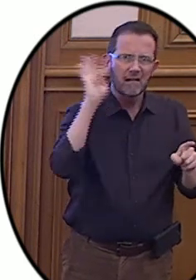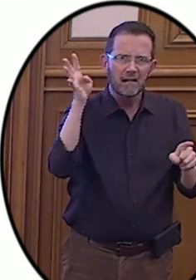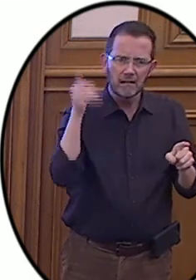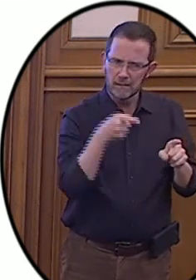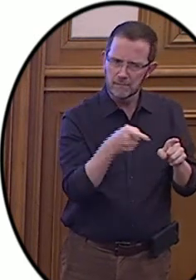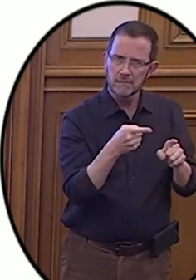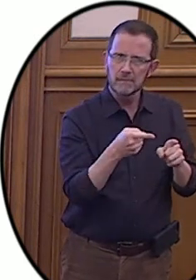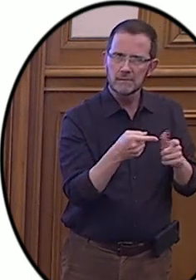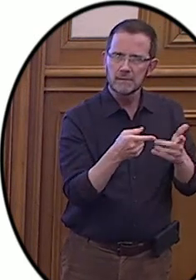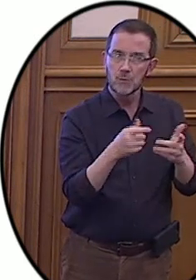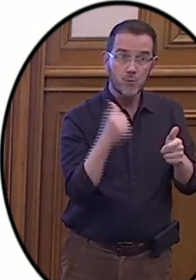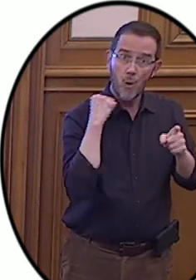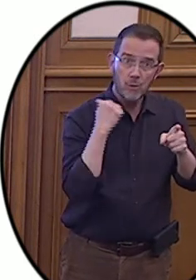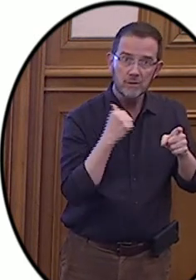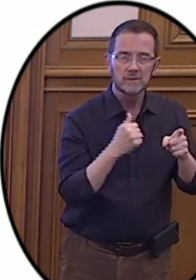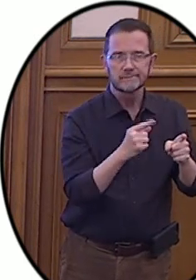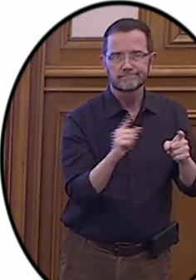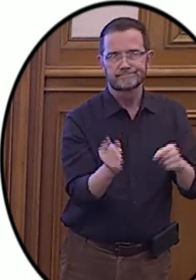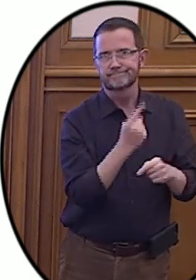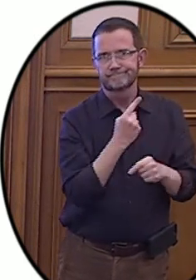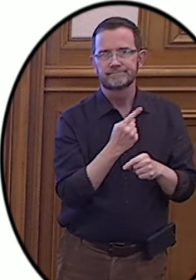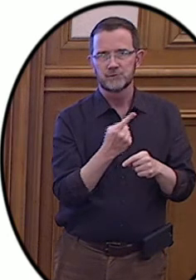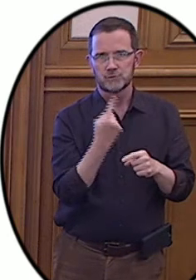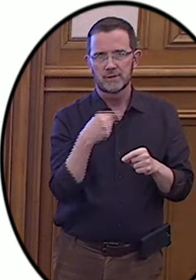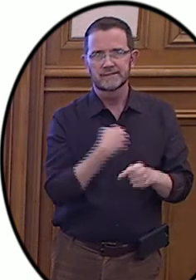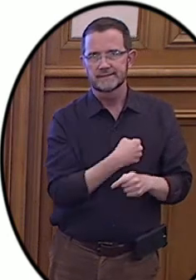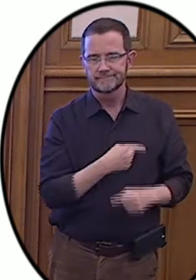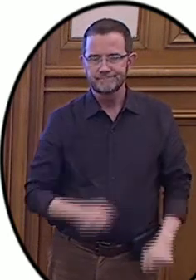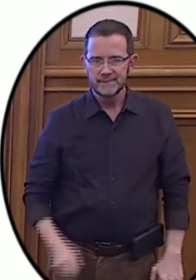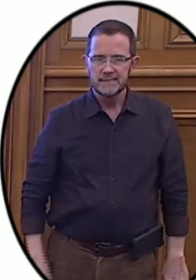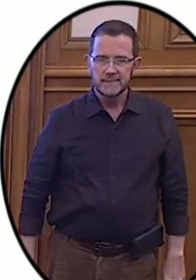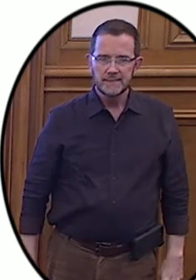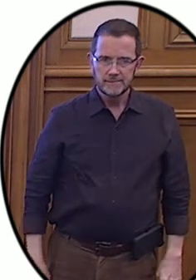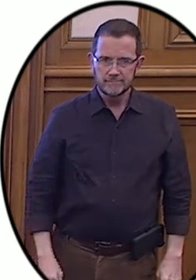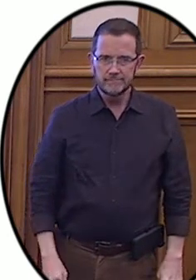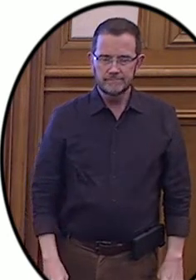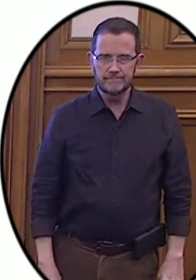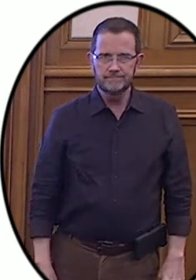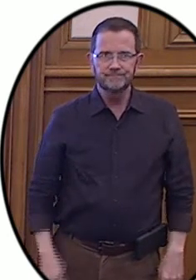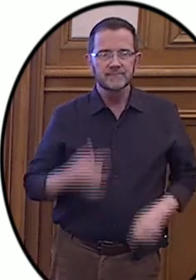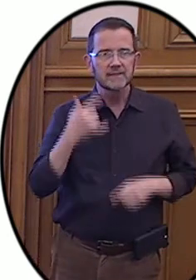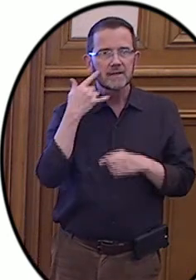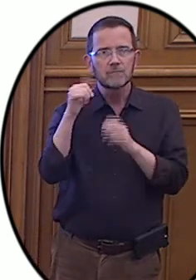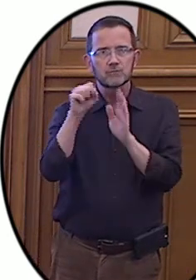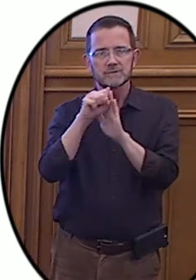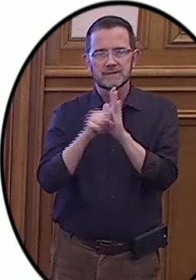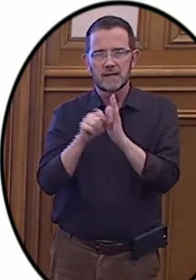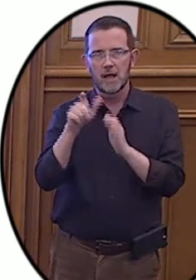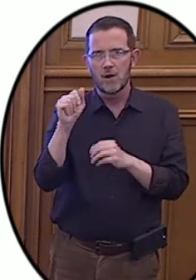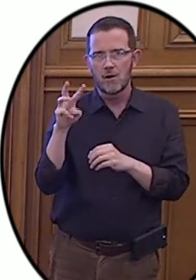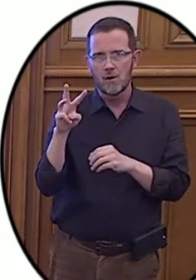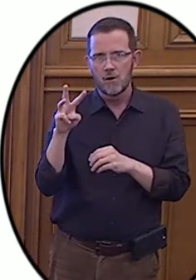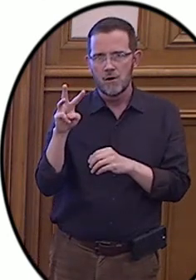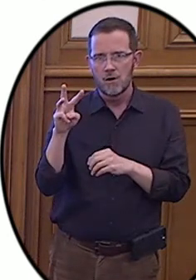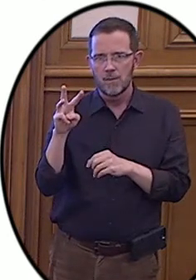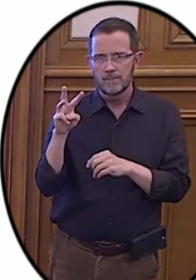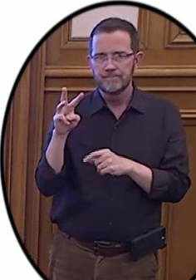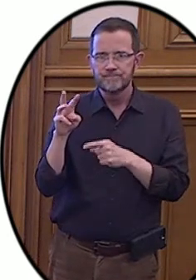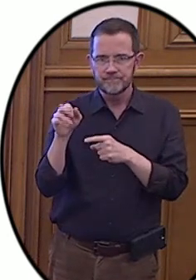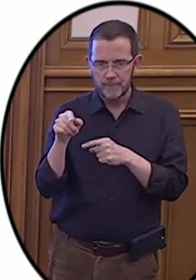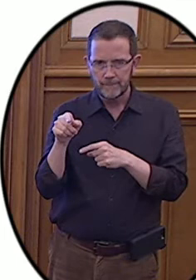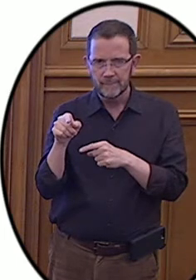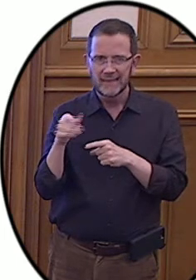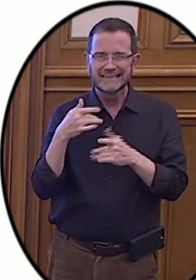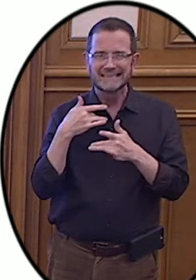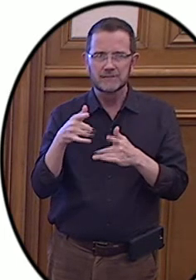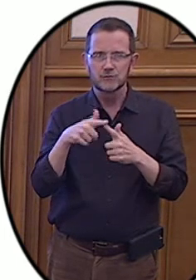I think is worth mentioning is that California state law has a pre-emption effect